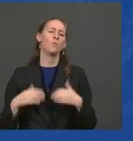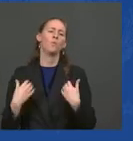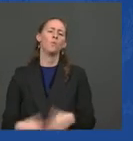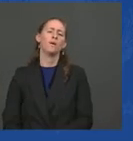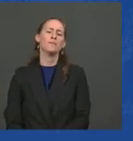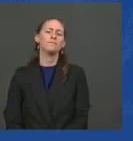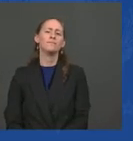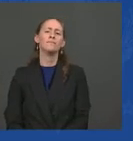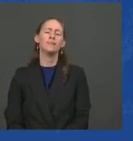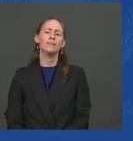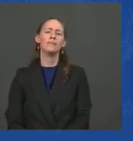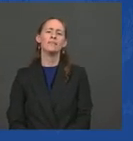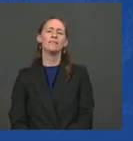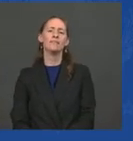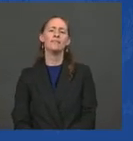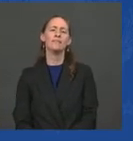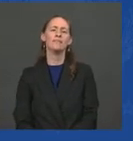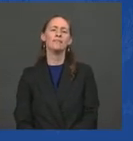Exceeded only by your wife.